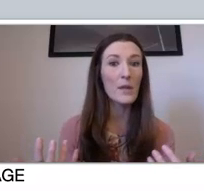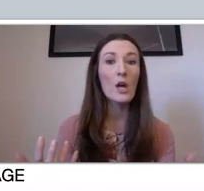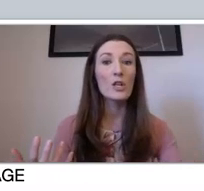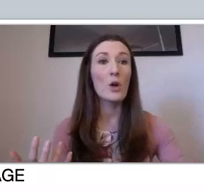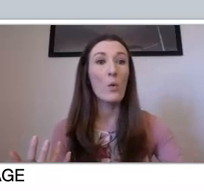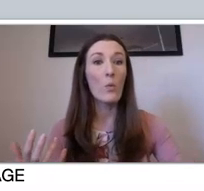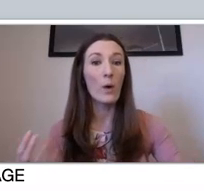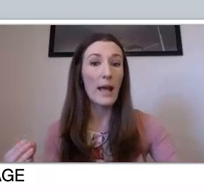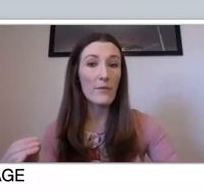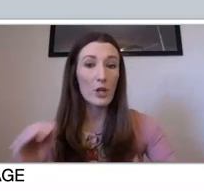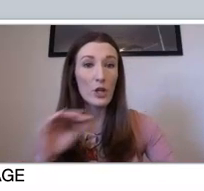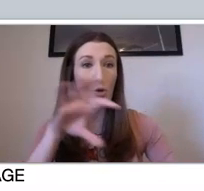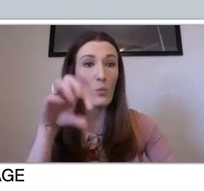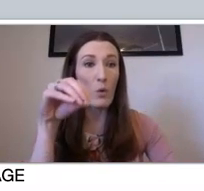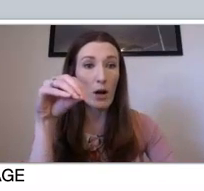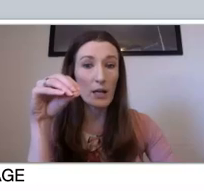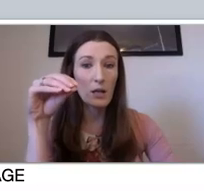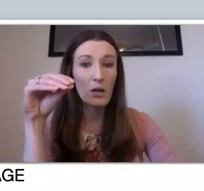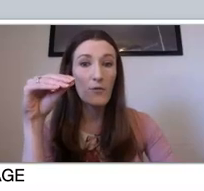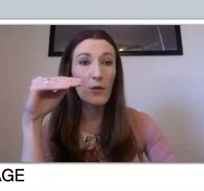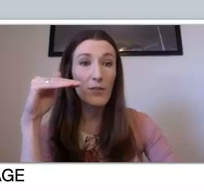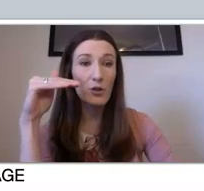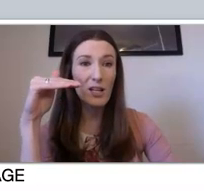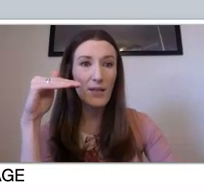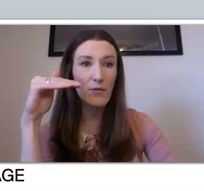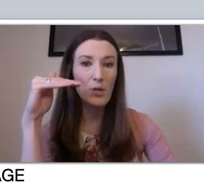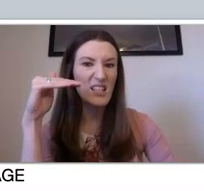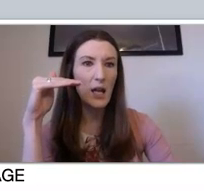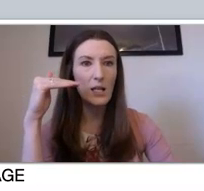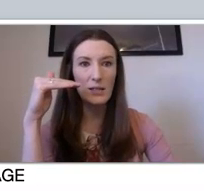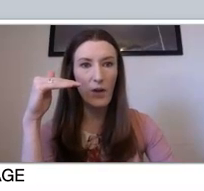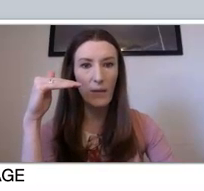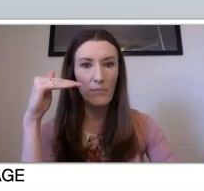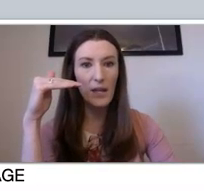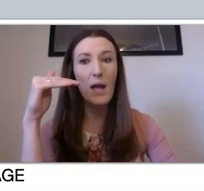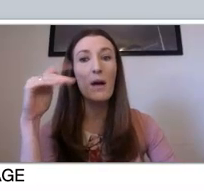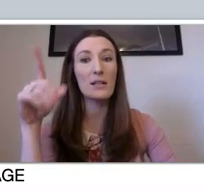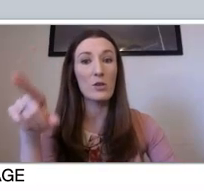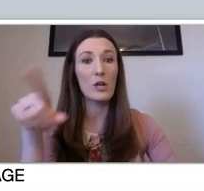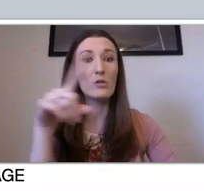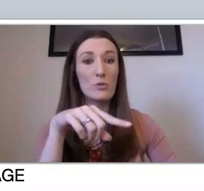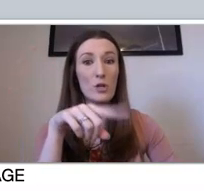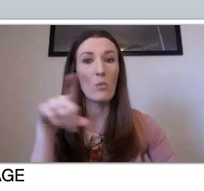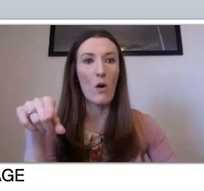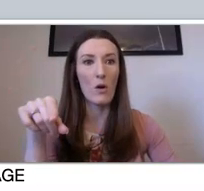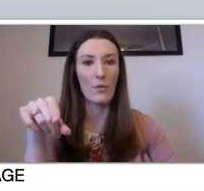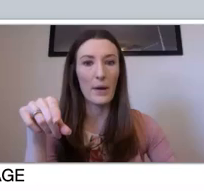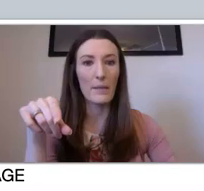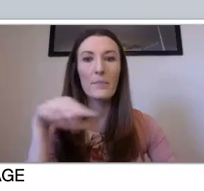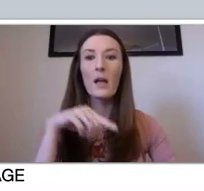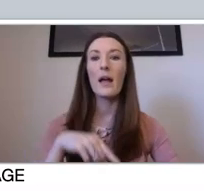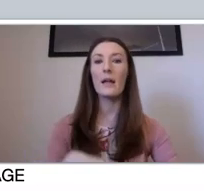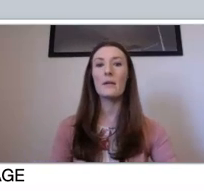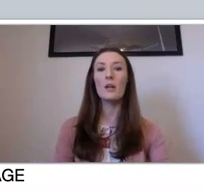that. So whatever you want for that 37% is fine. Okay, but as long as you do all